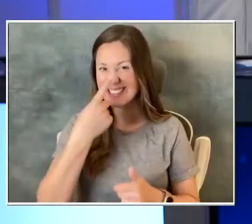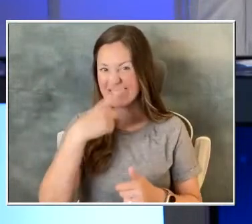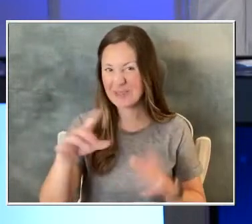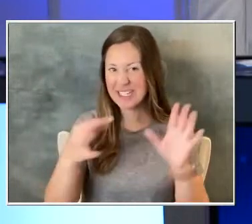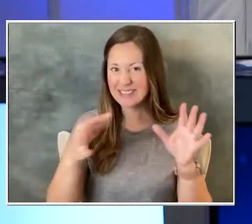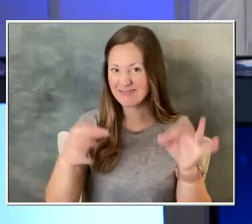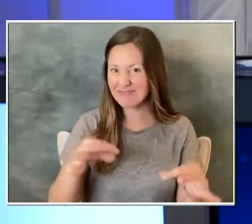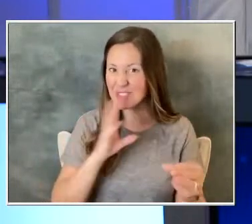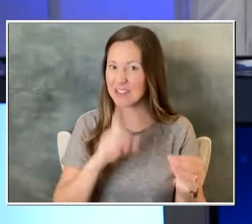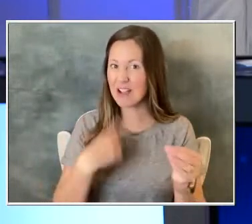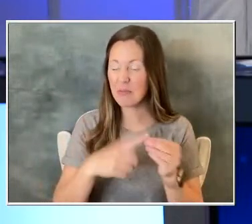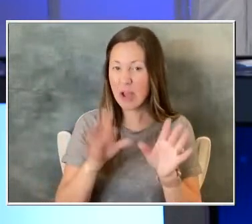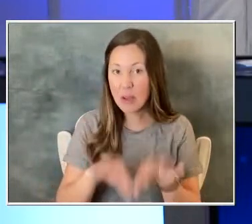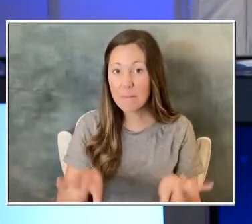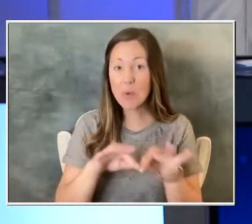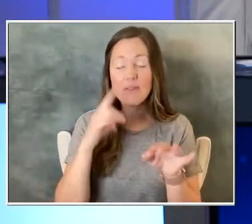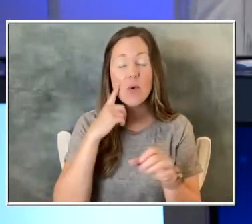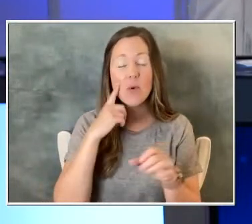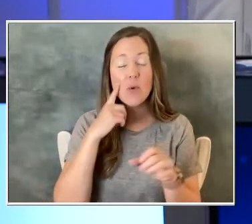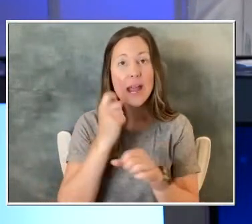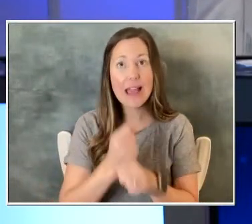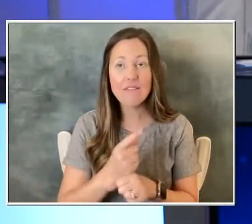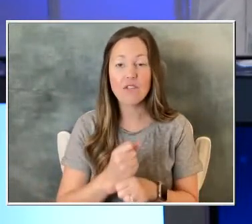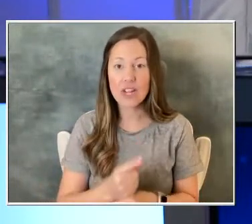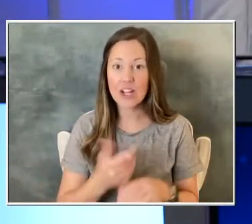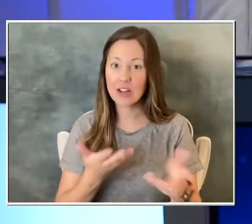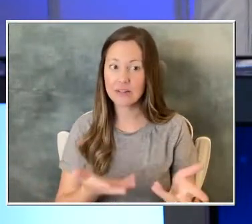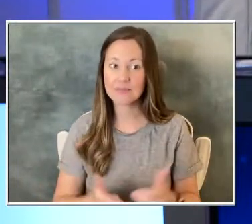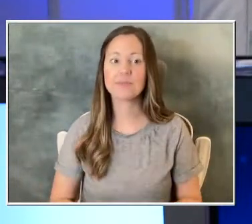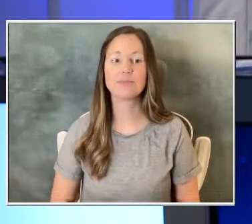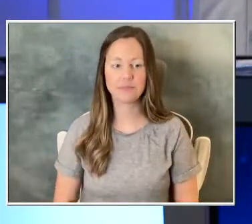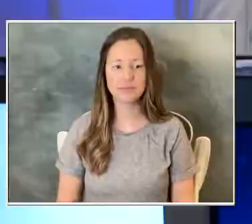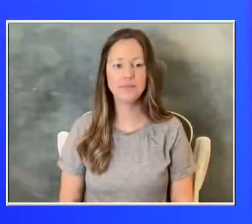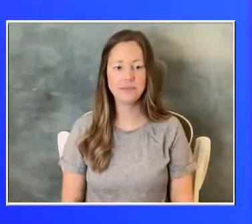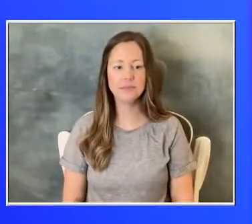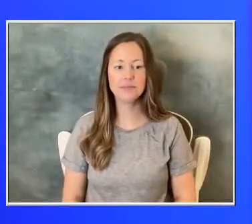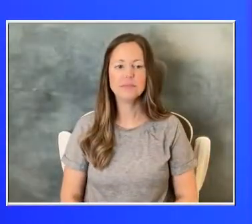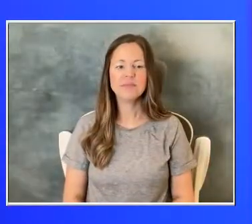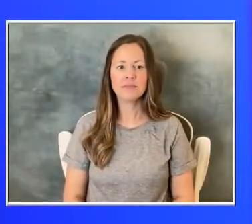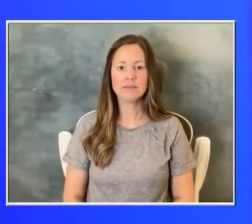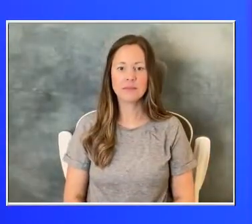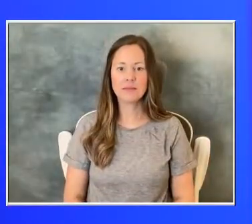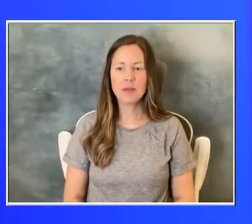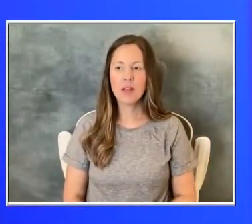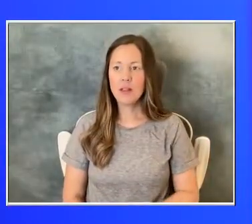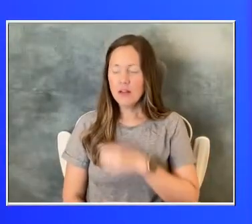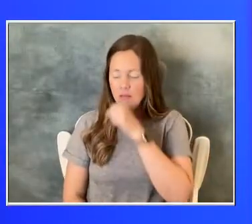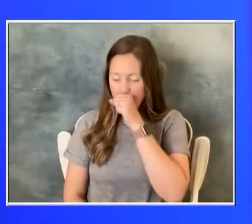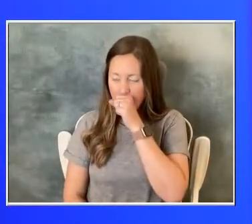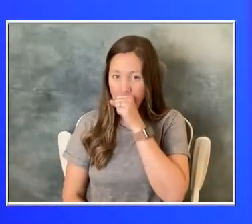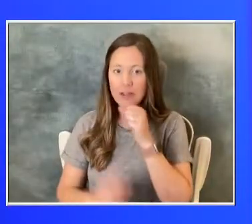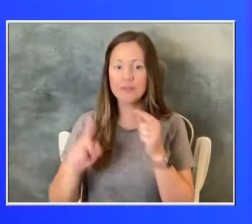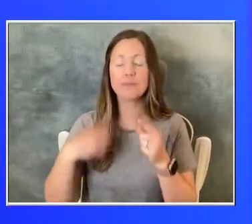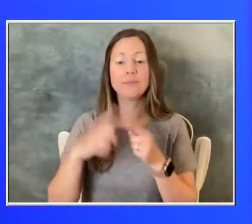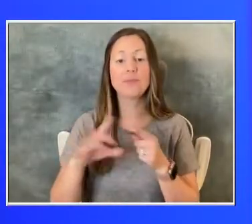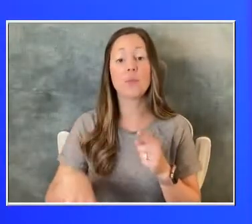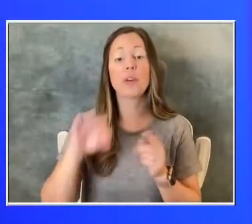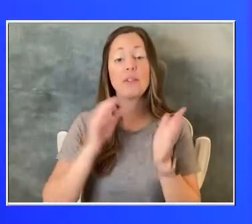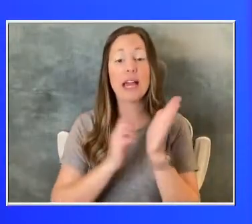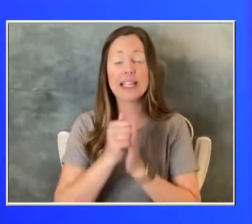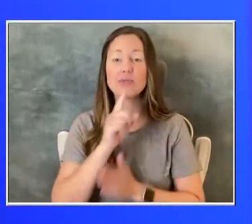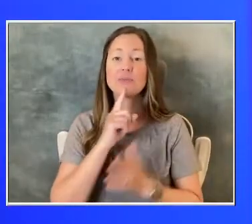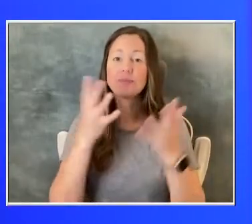of every single year. You know, when we find cancers, we want to find them when they are the smallest, the